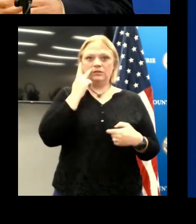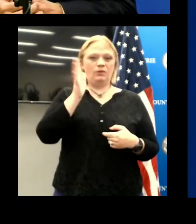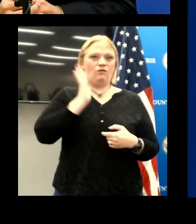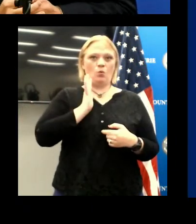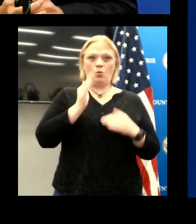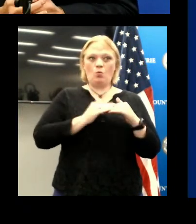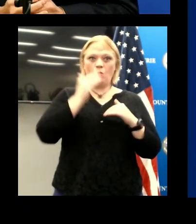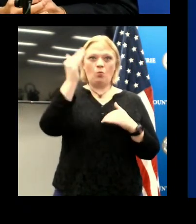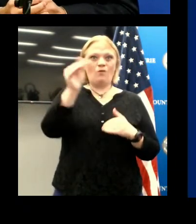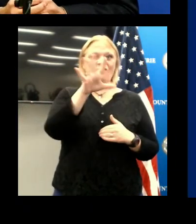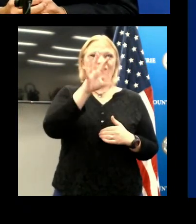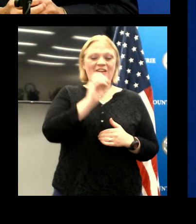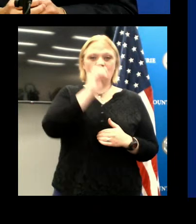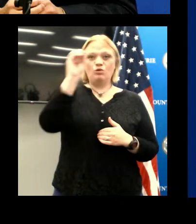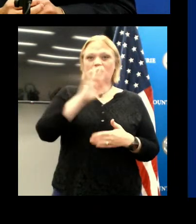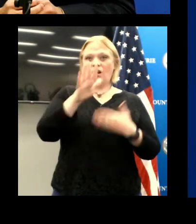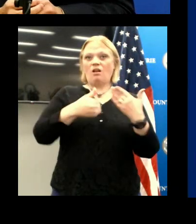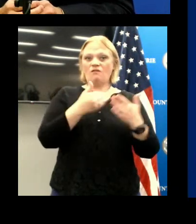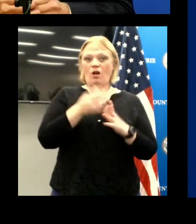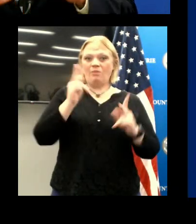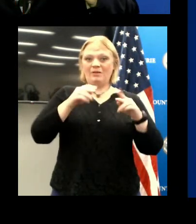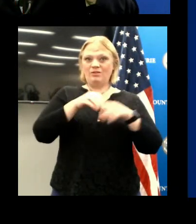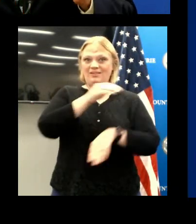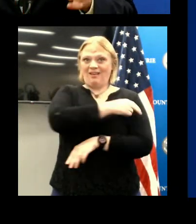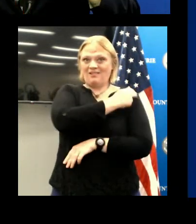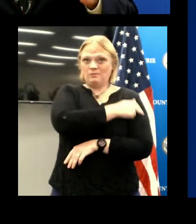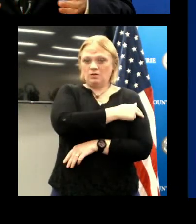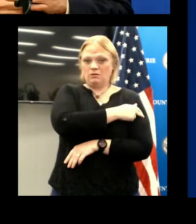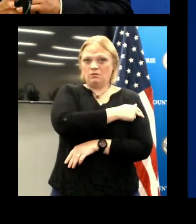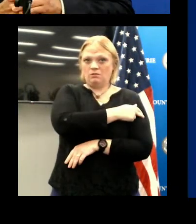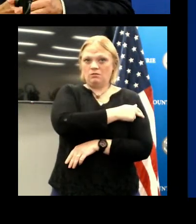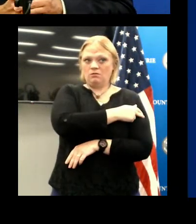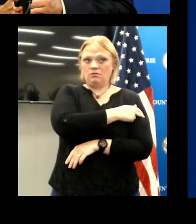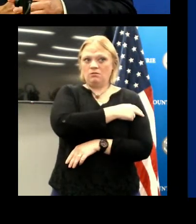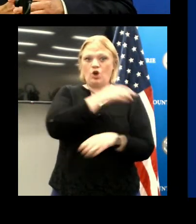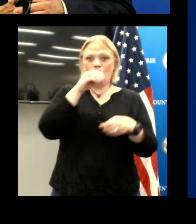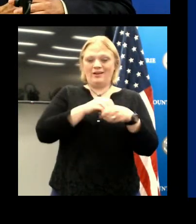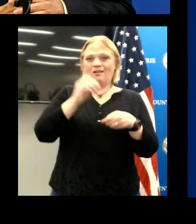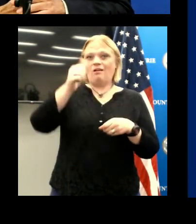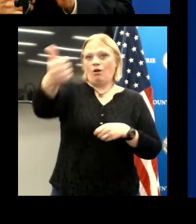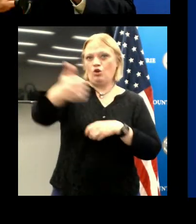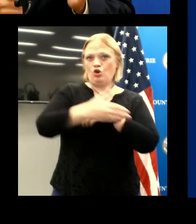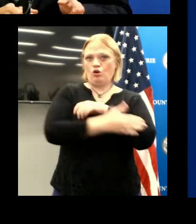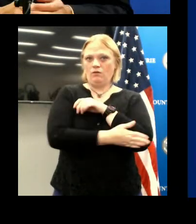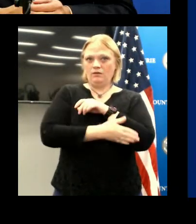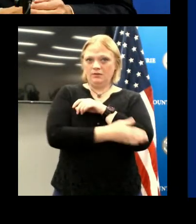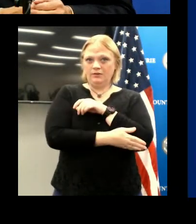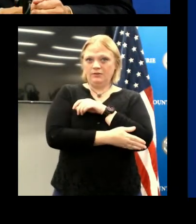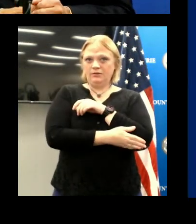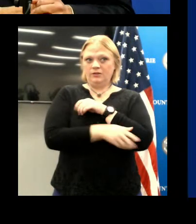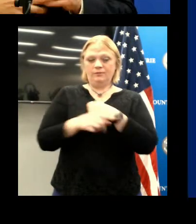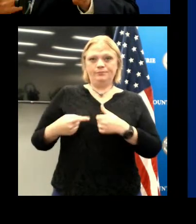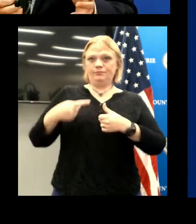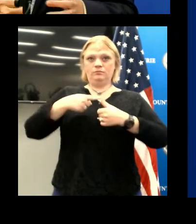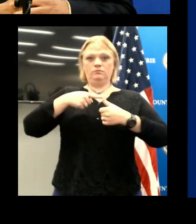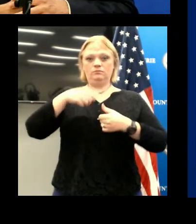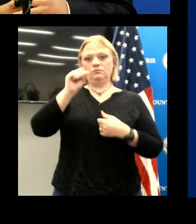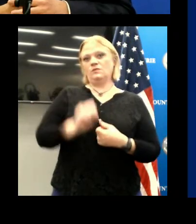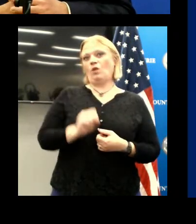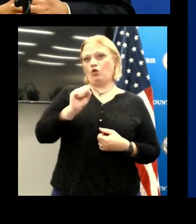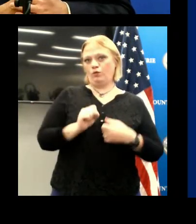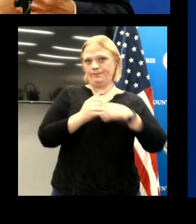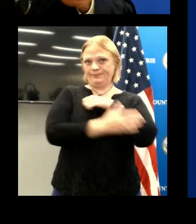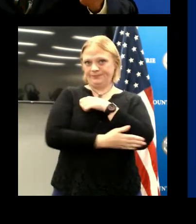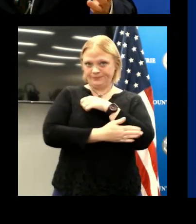than 50% of all hospitalized cases are in the other counties. And they are primarily in the southern